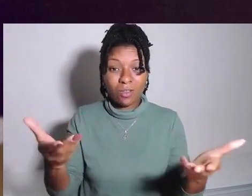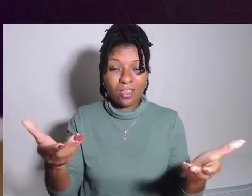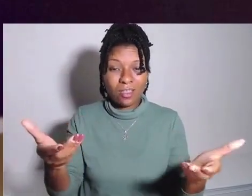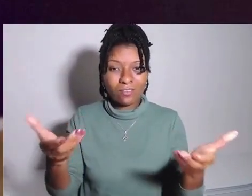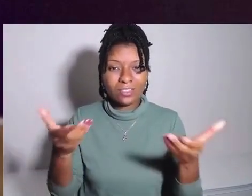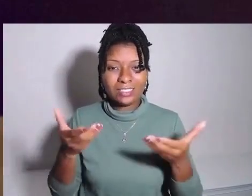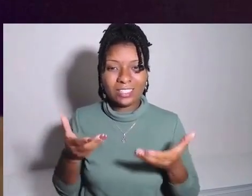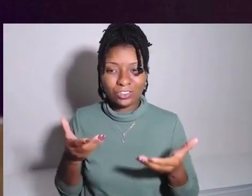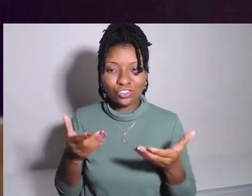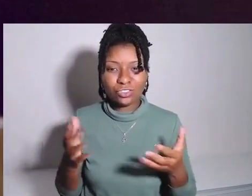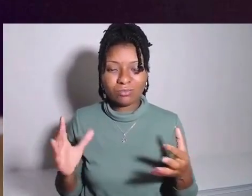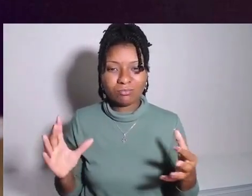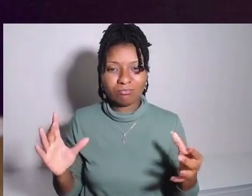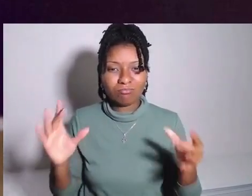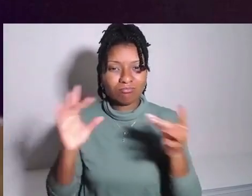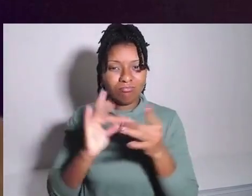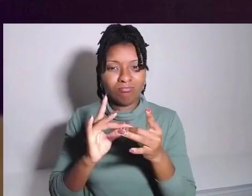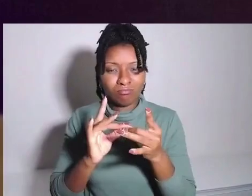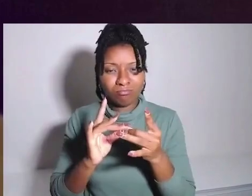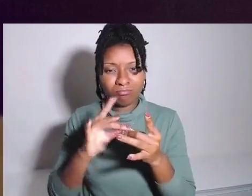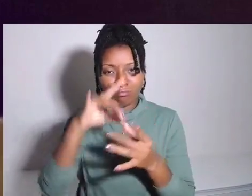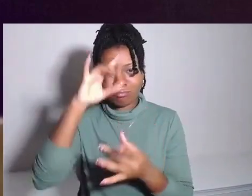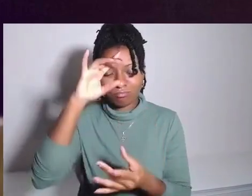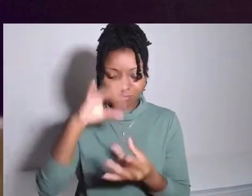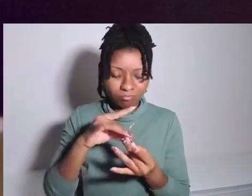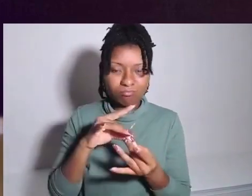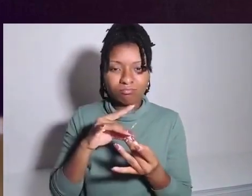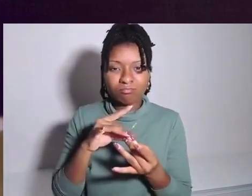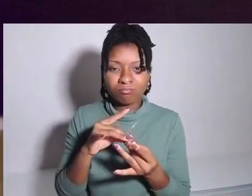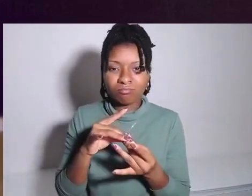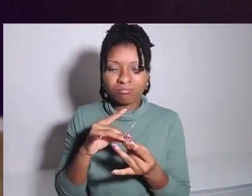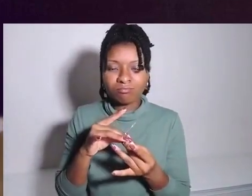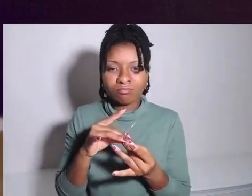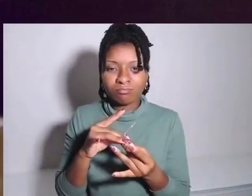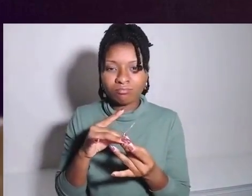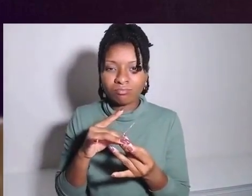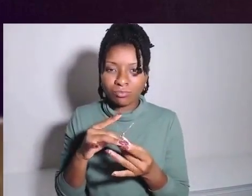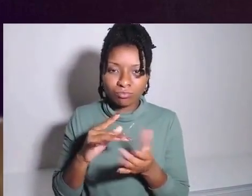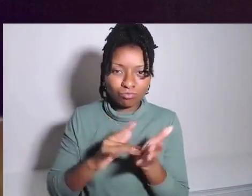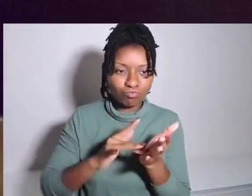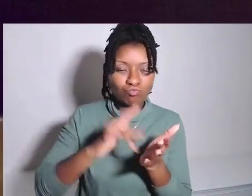it what you make it so that it may be of service